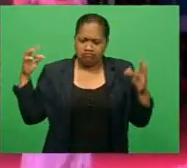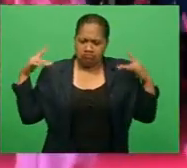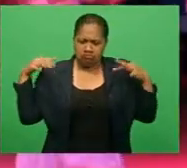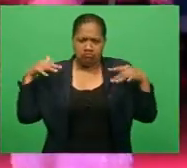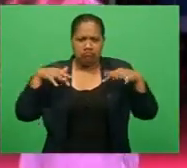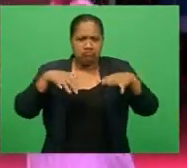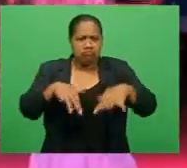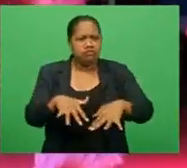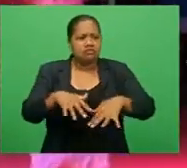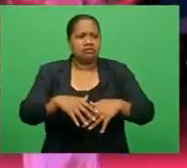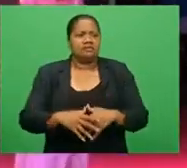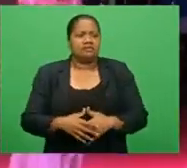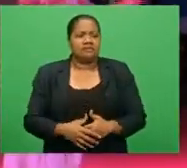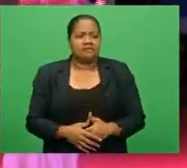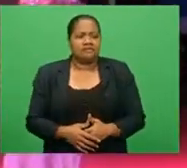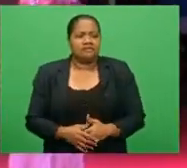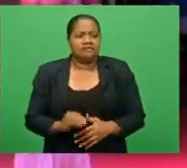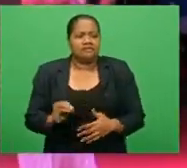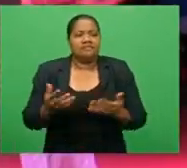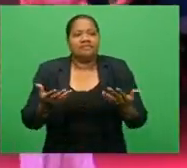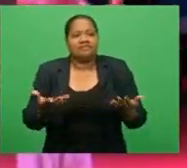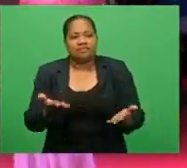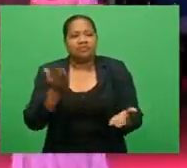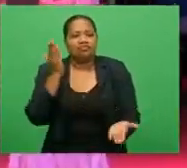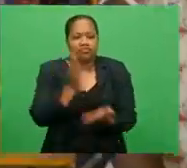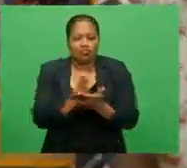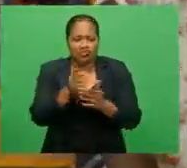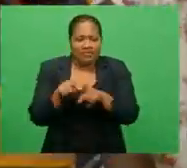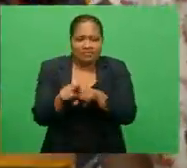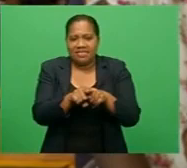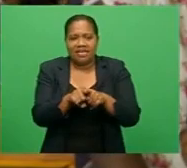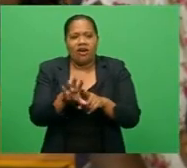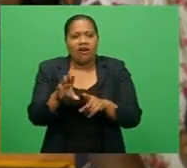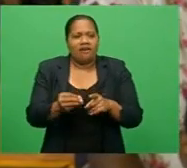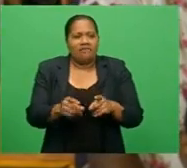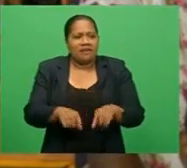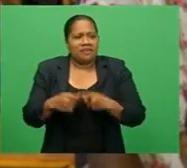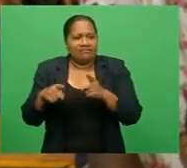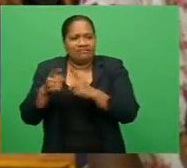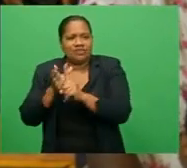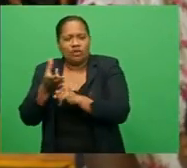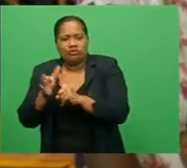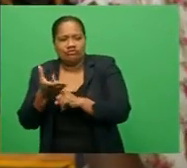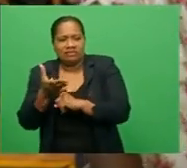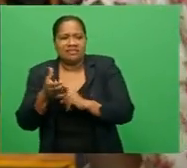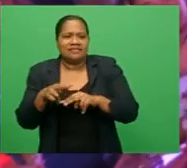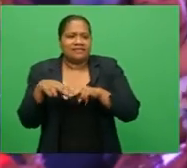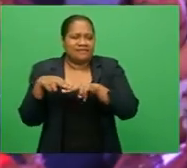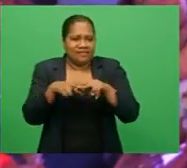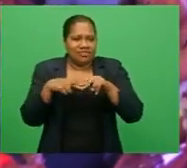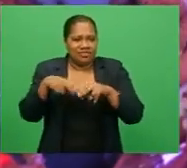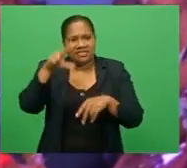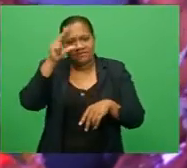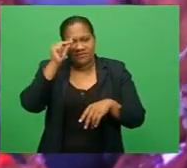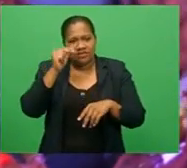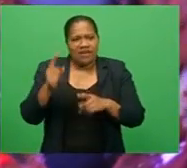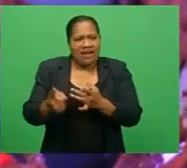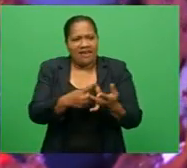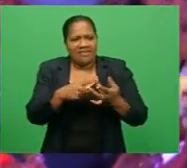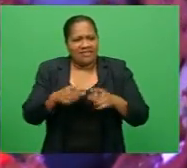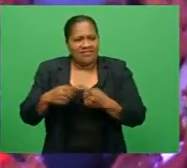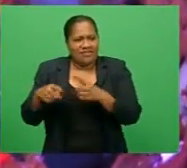event illustrated the true meaning of a multicultural Fiji, as Fijians of other religious backgrounds also came to